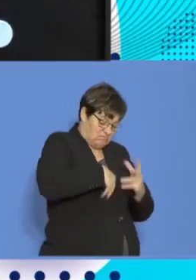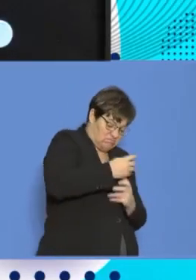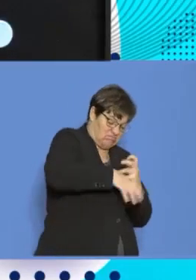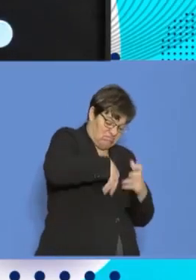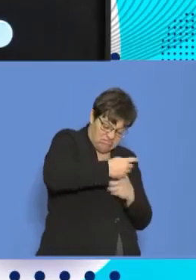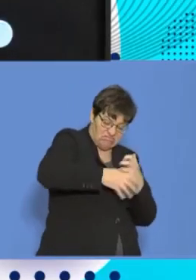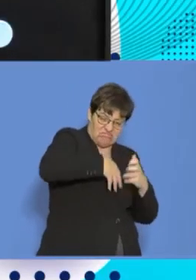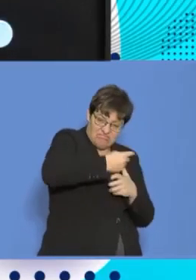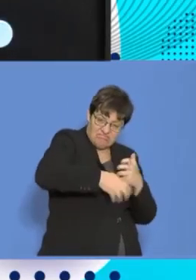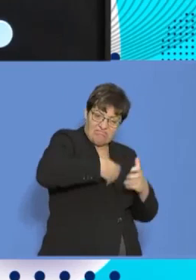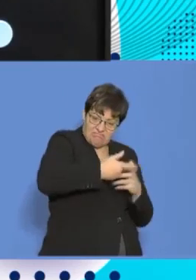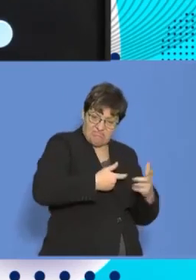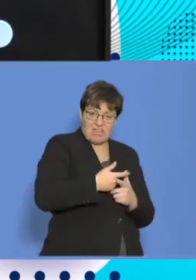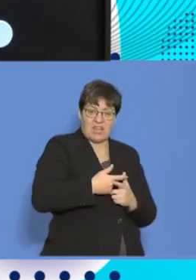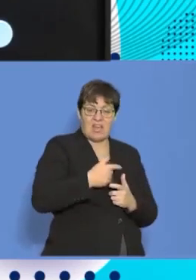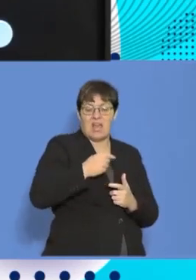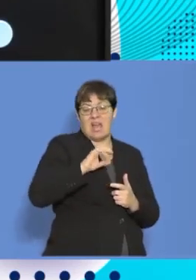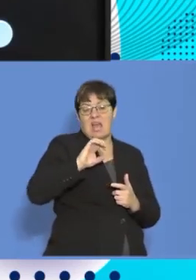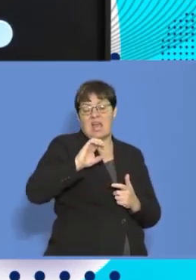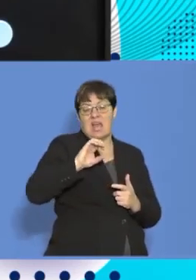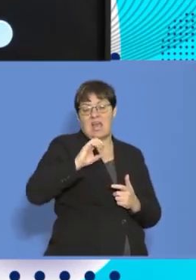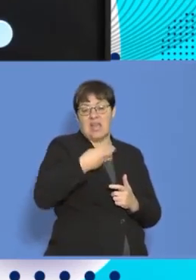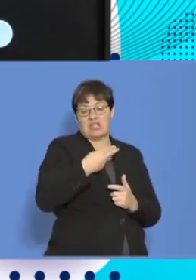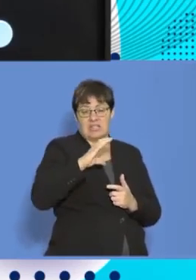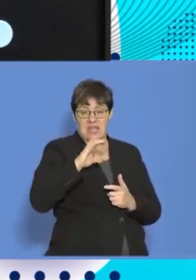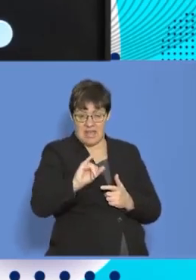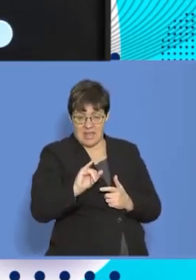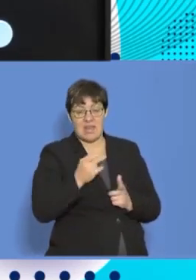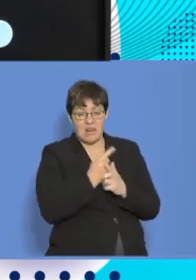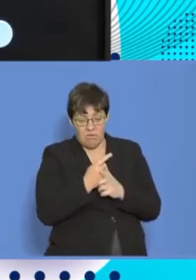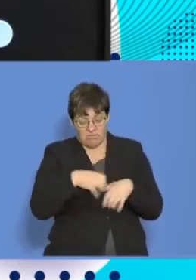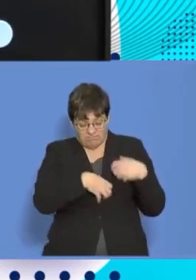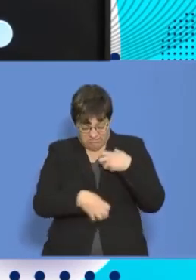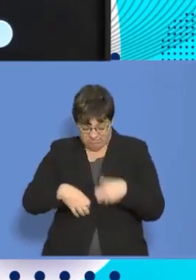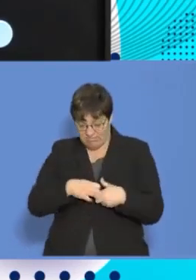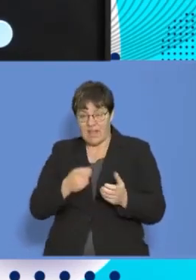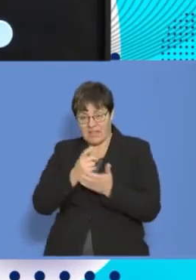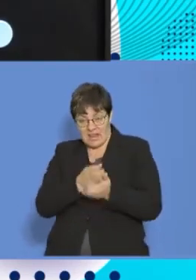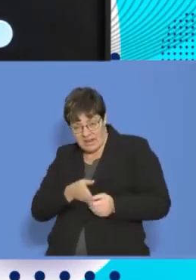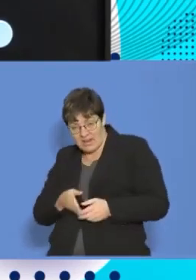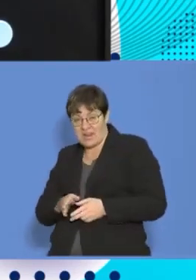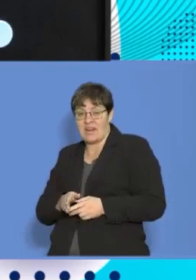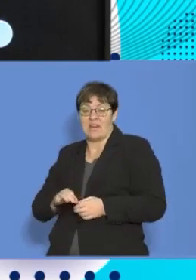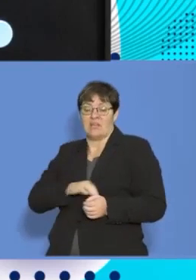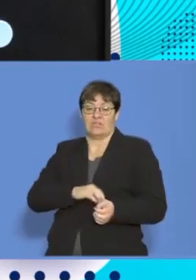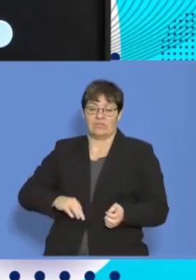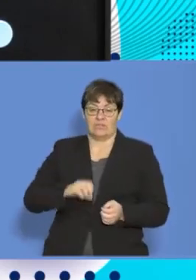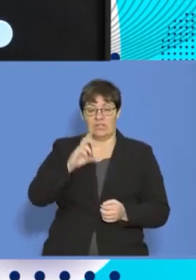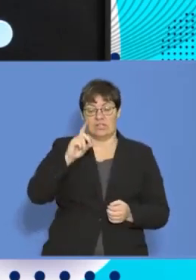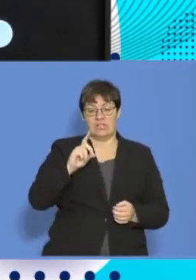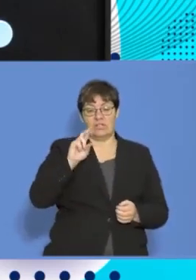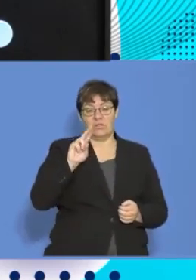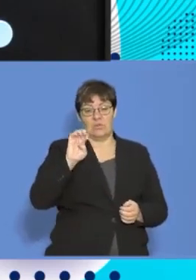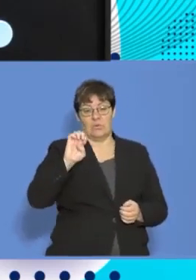the stomach being churned and mixed with the gastric juices before it moves into the duodenum. Again, that is an important process